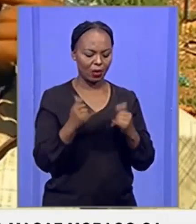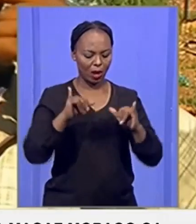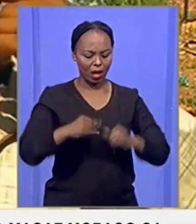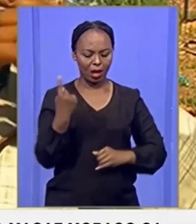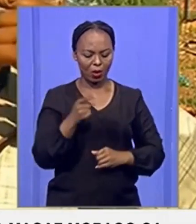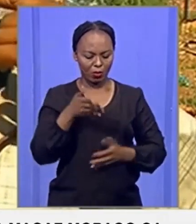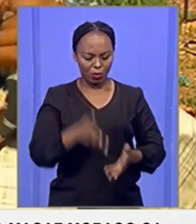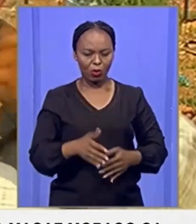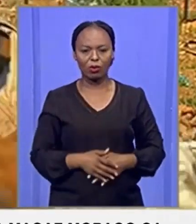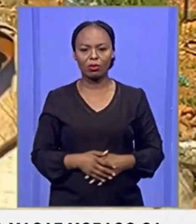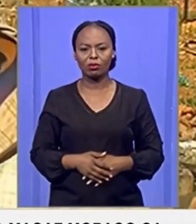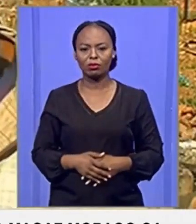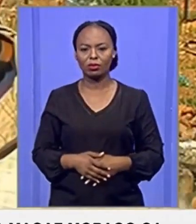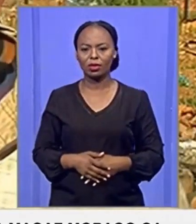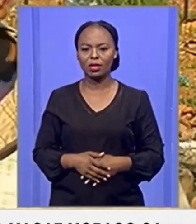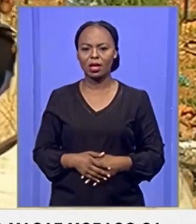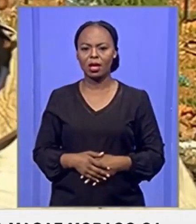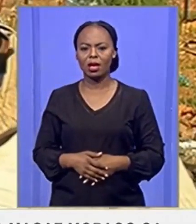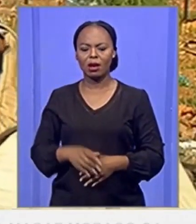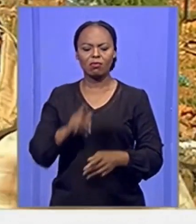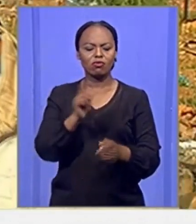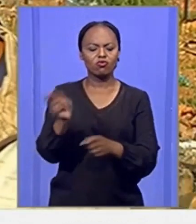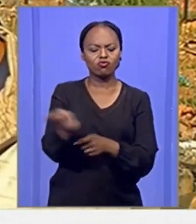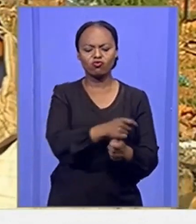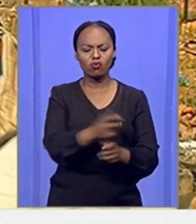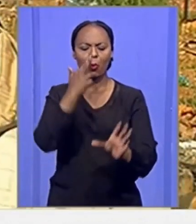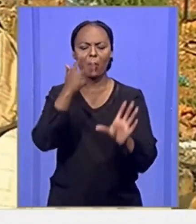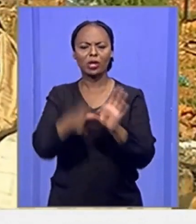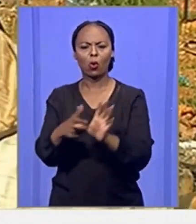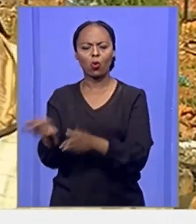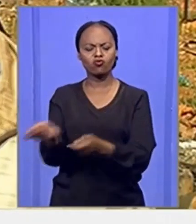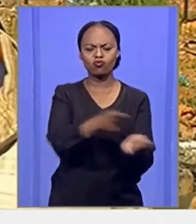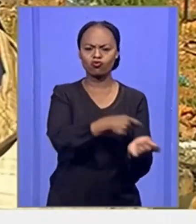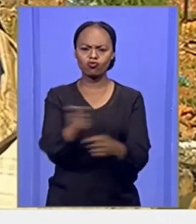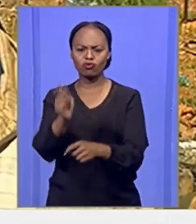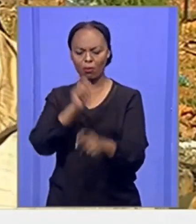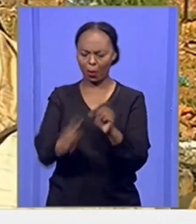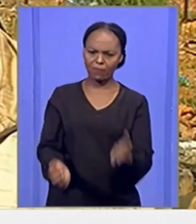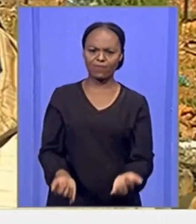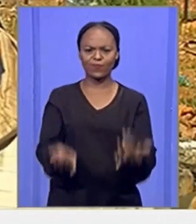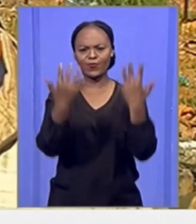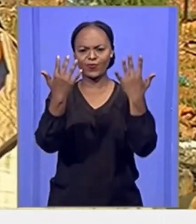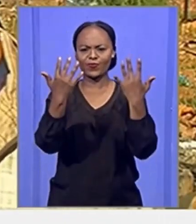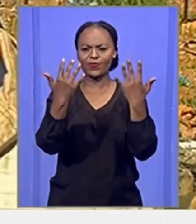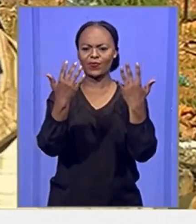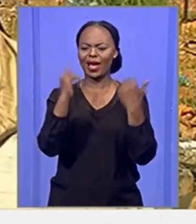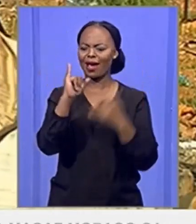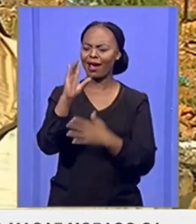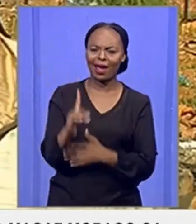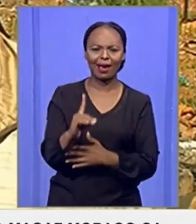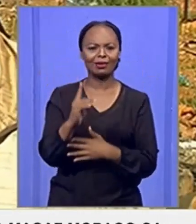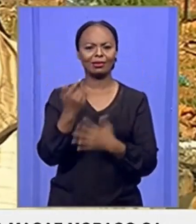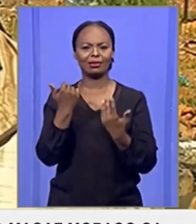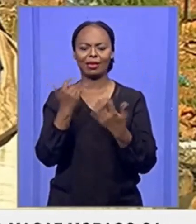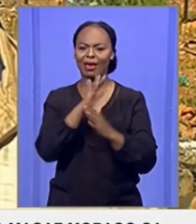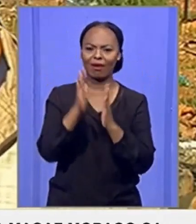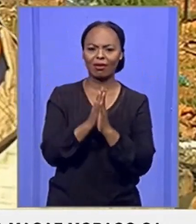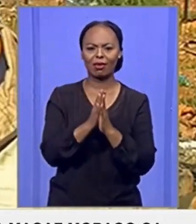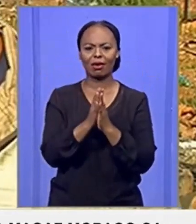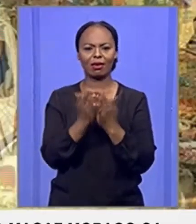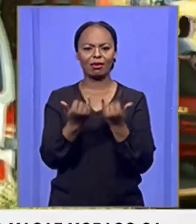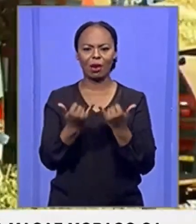le di petrol ba fokela ba gasha ba re tshuba go tshubiwa mo dipasa dieng di swele a re